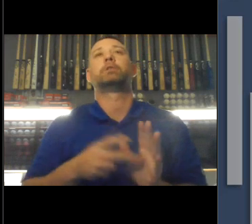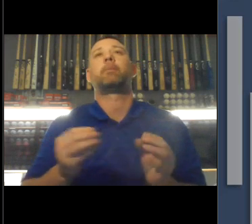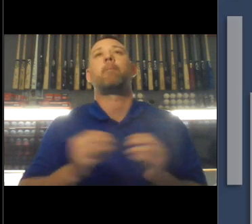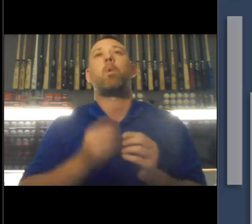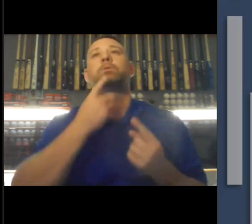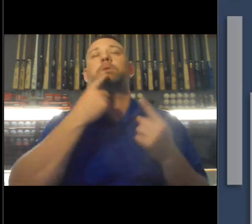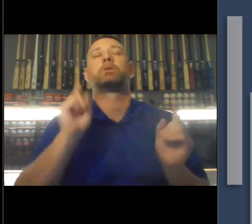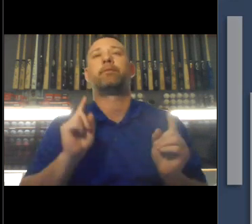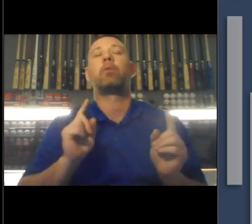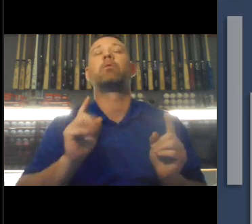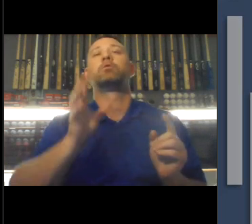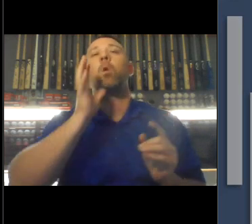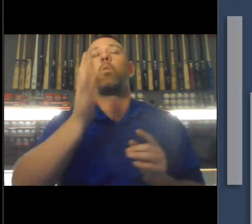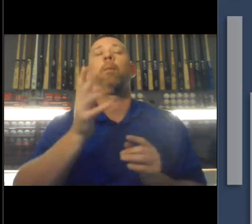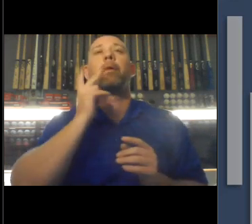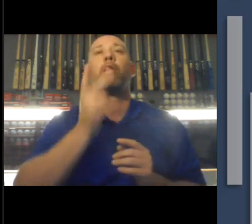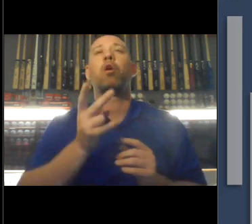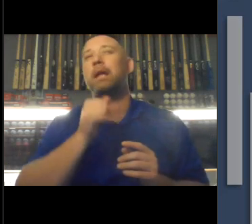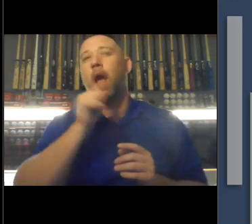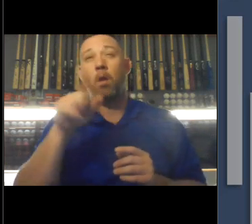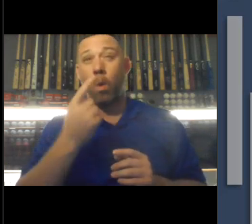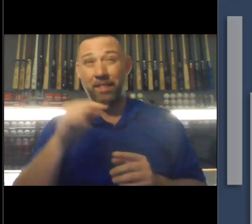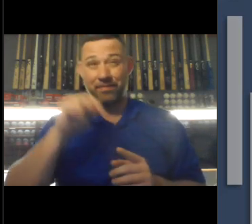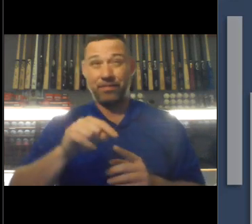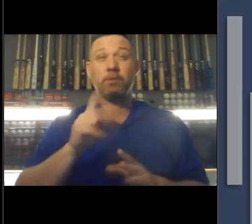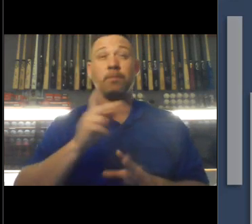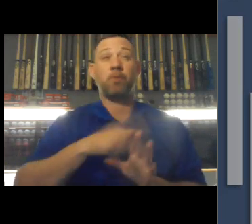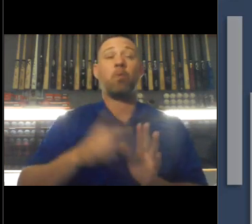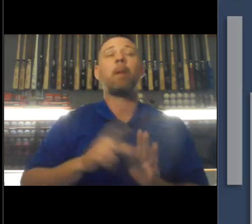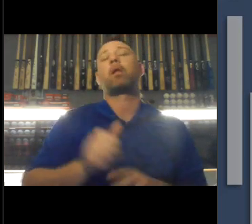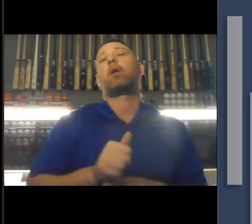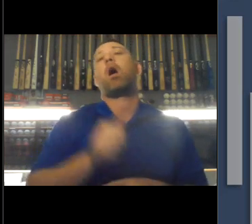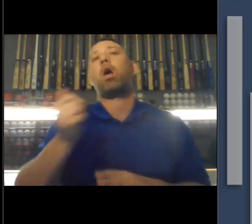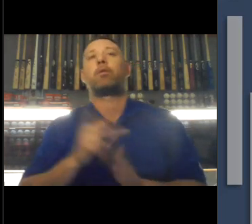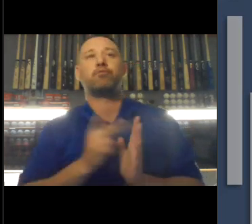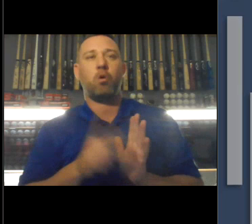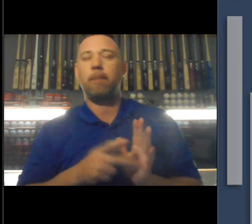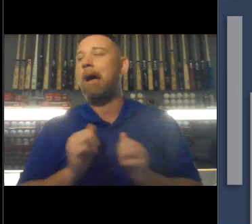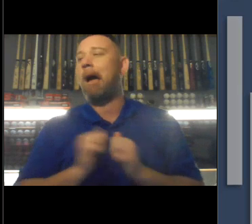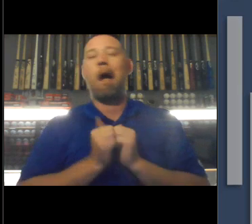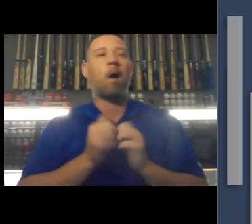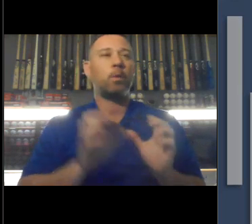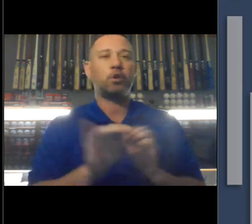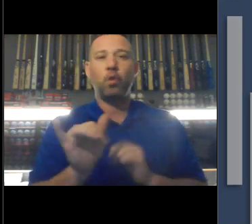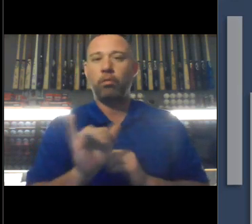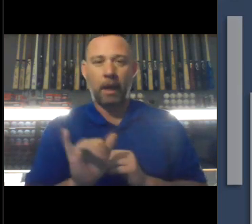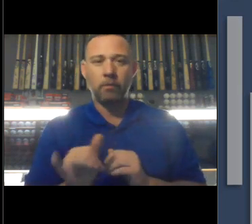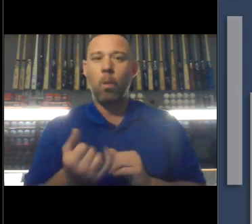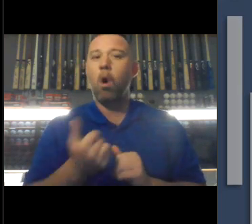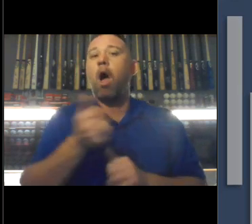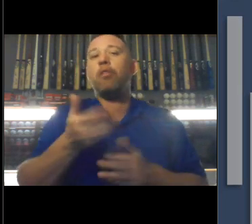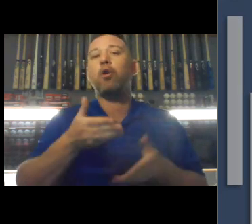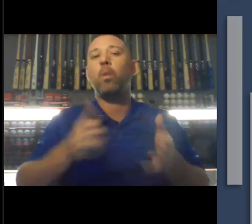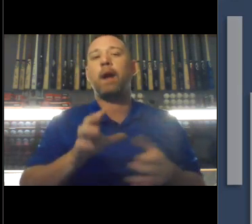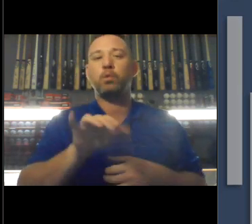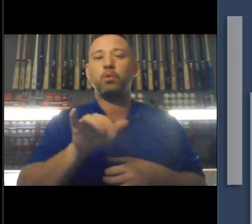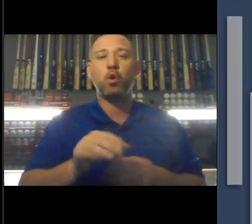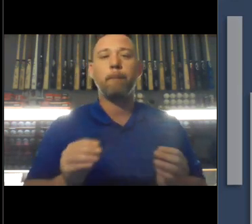successful? So we're going to be looking not just in this program, but other programs. How can we do things like this, or are there other ways to do this to do